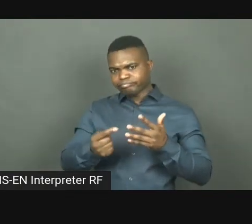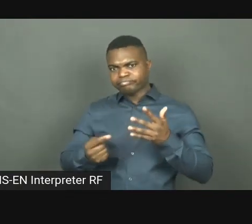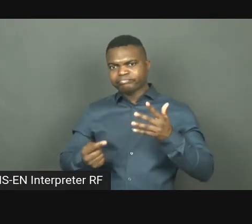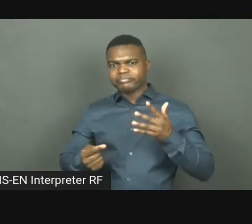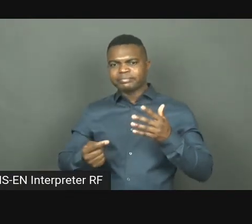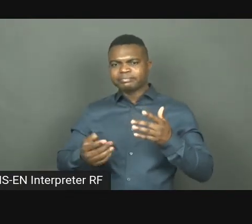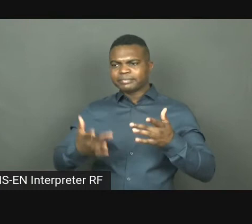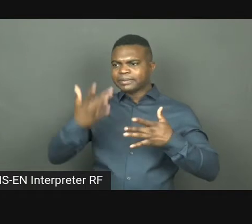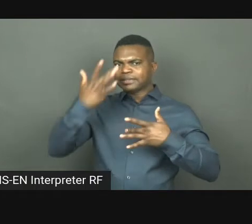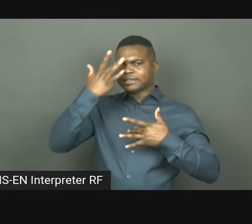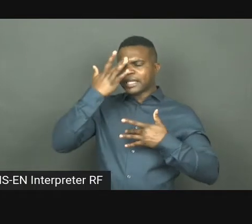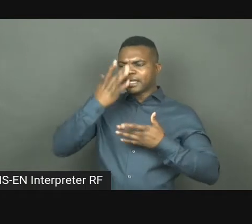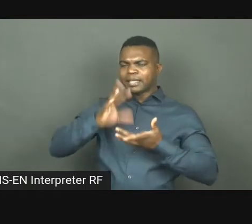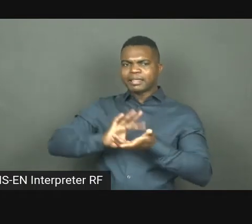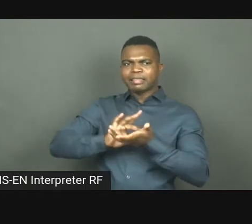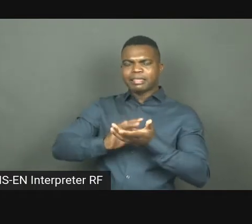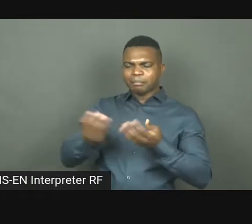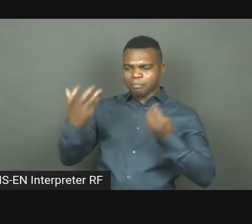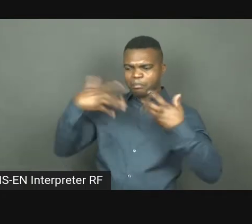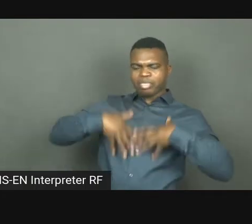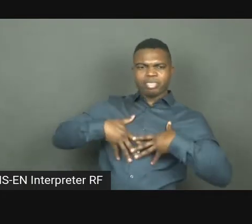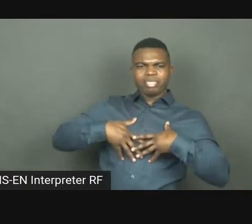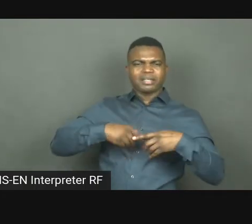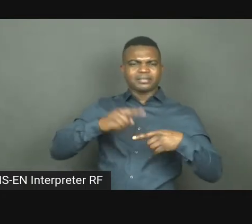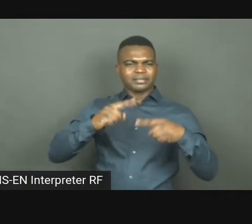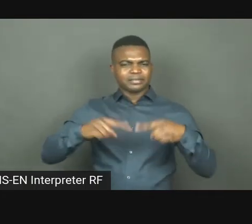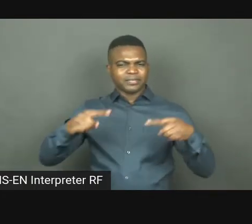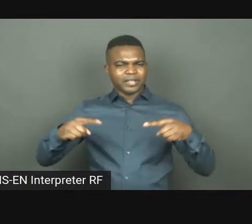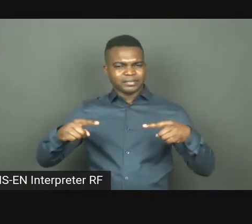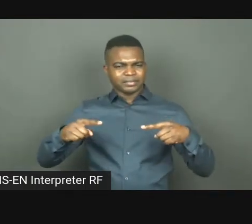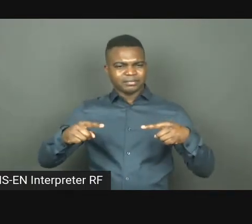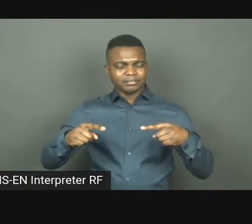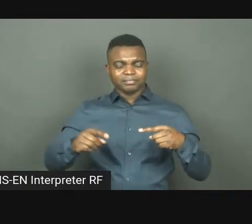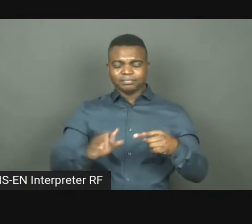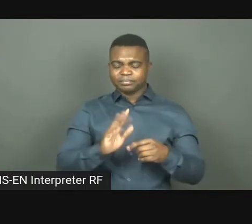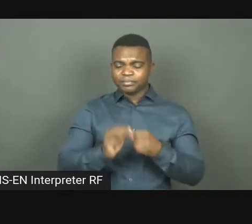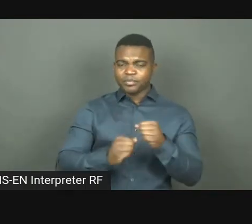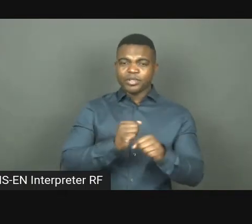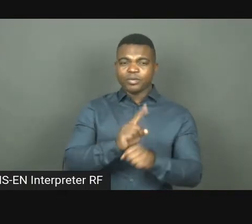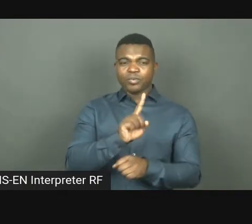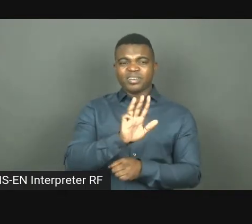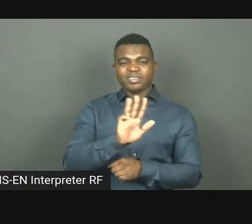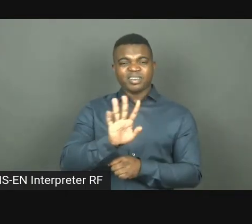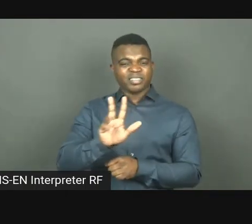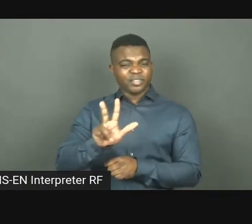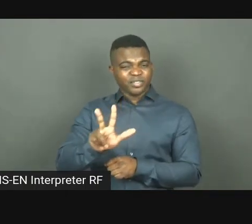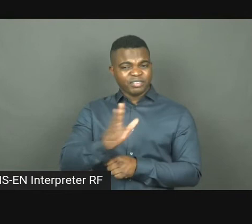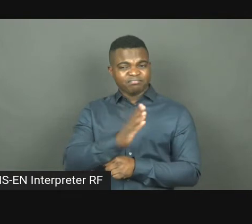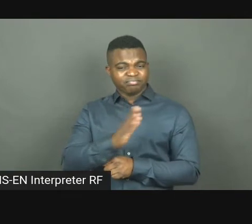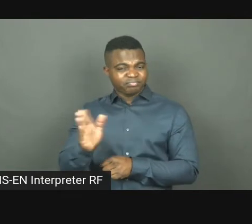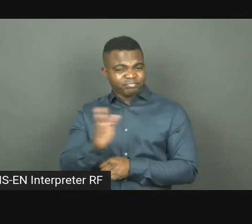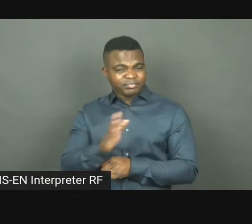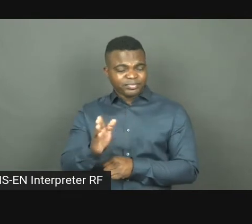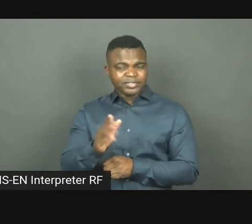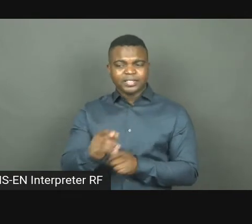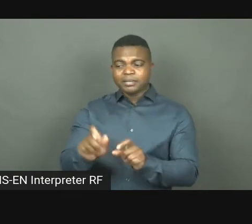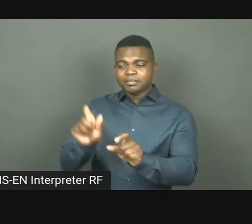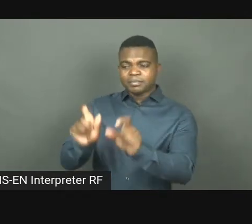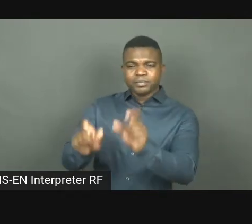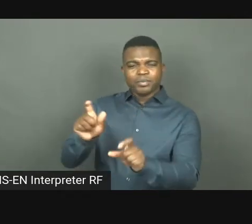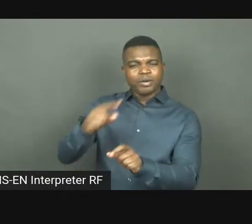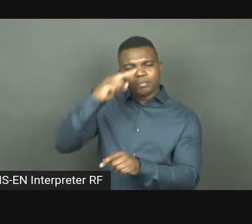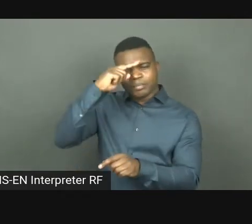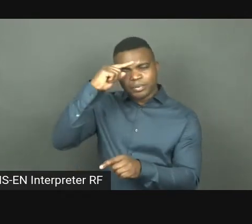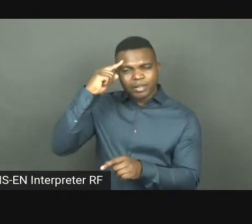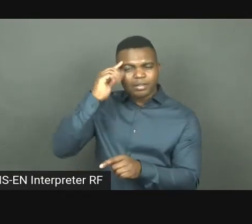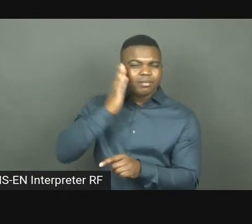available and utterly changed the treatment modality and the clinical